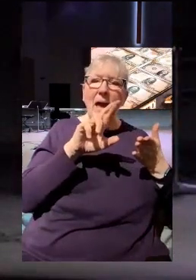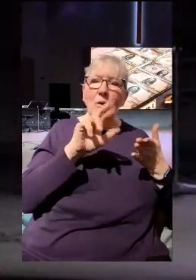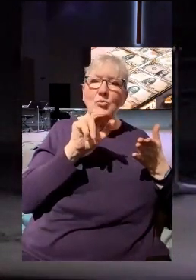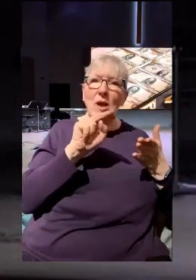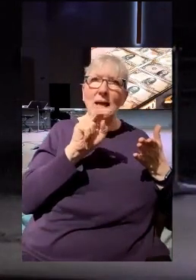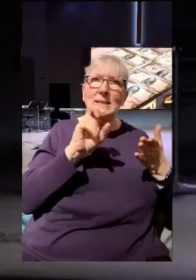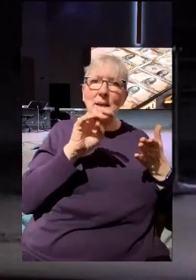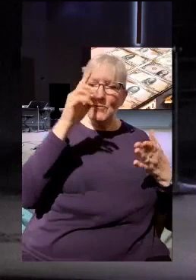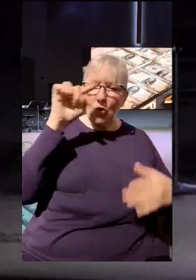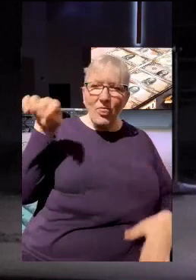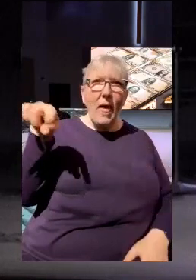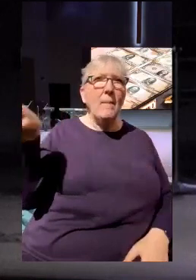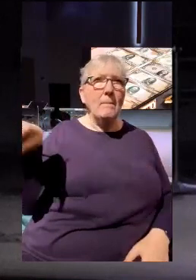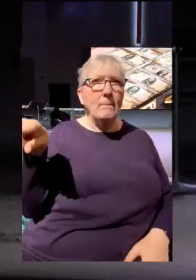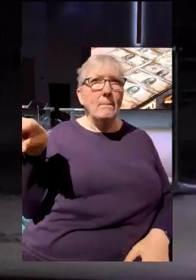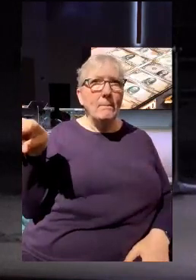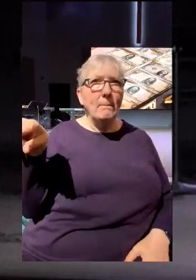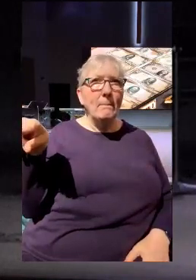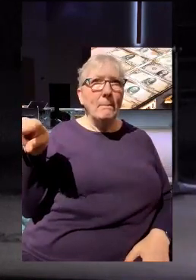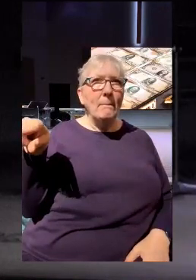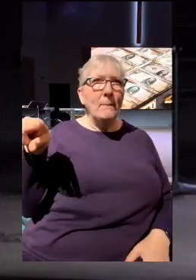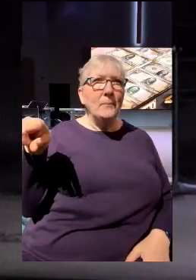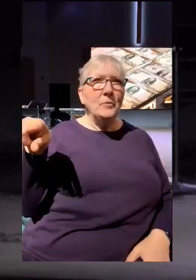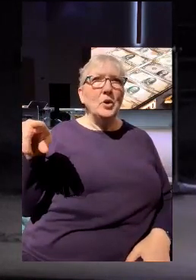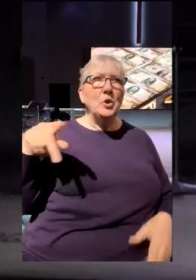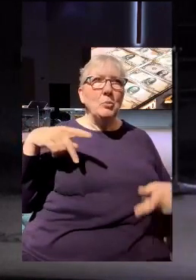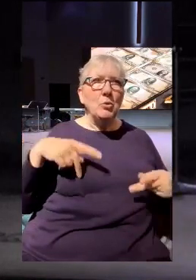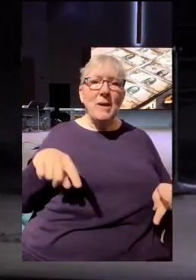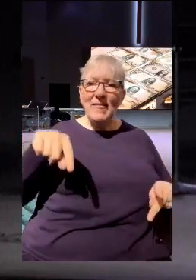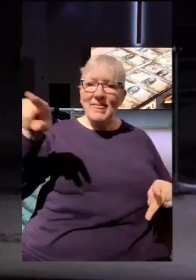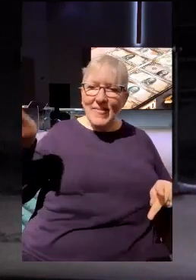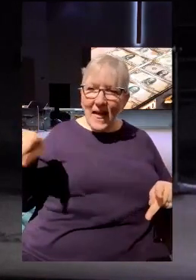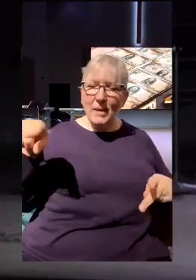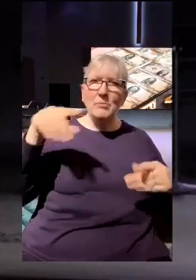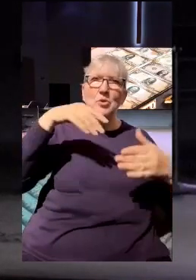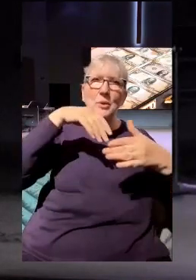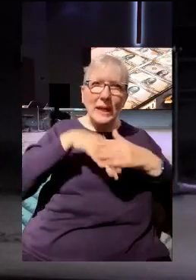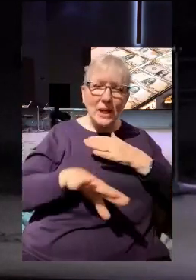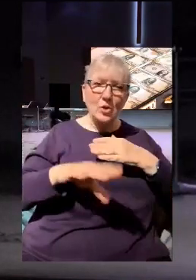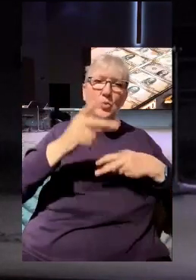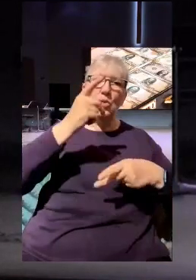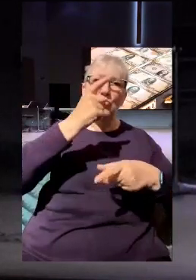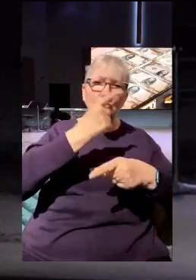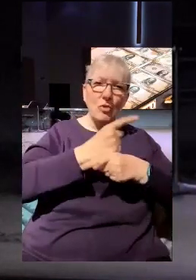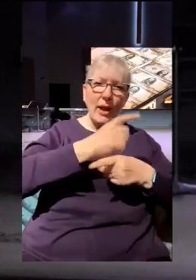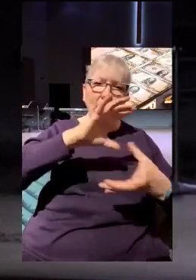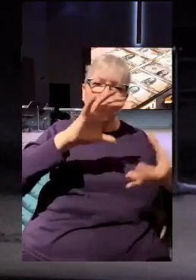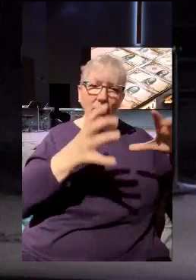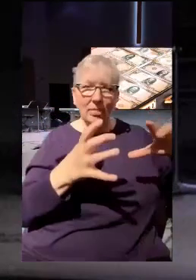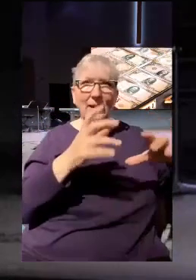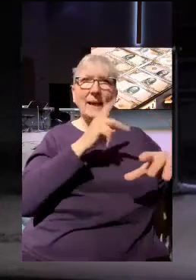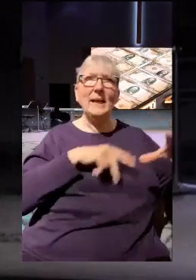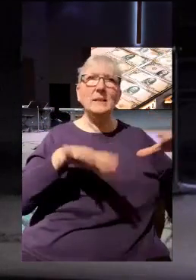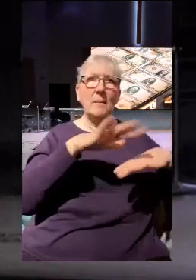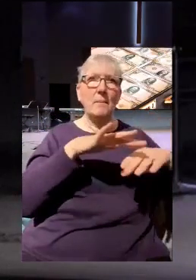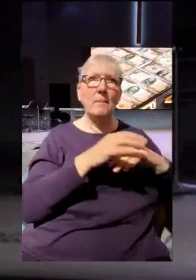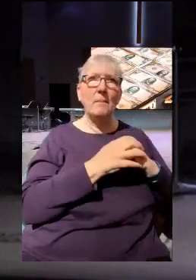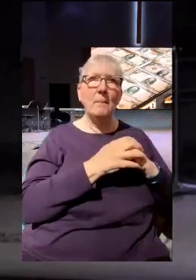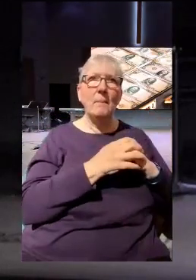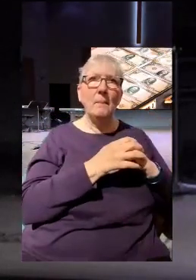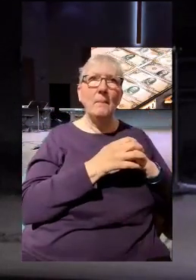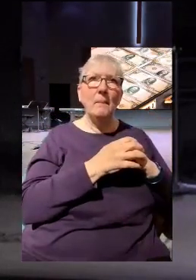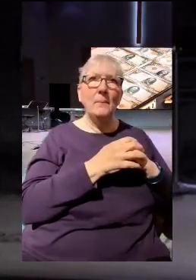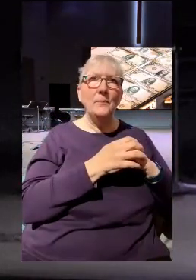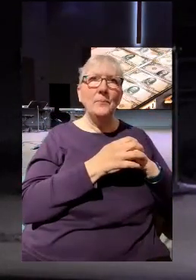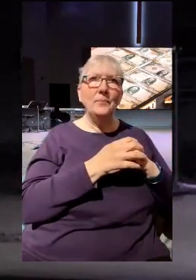the price that will allow their entrance into the right-side-up kingdom. Without his sacrifice, they don't even